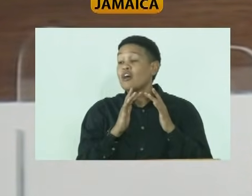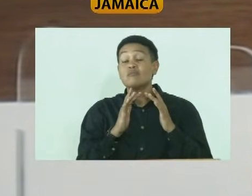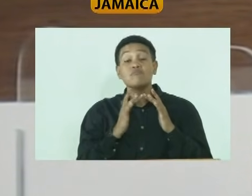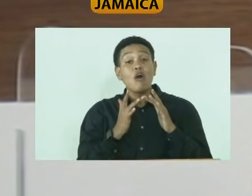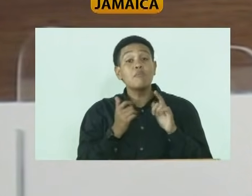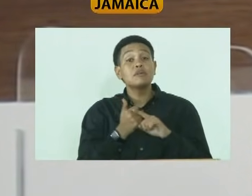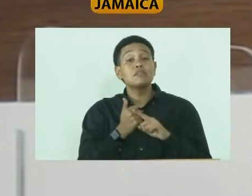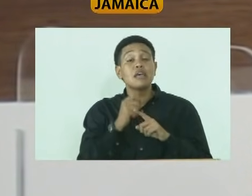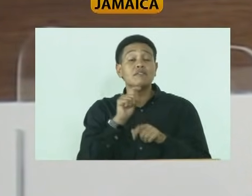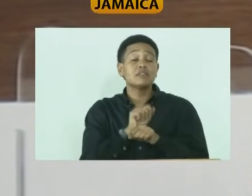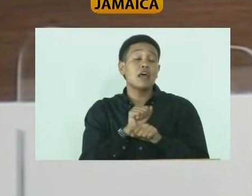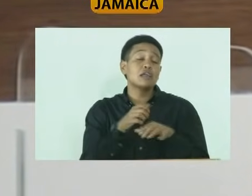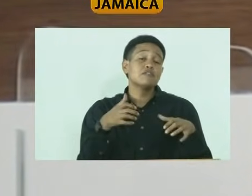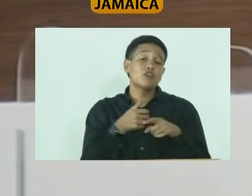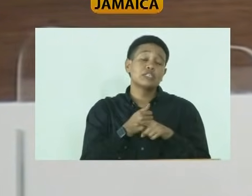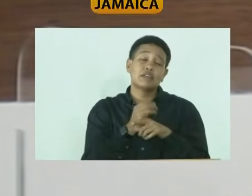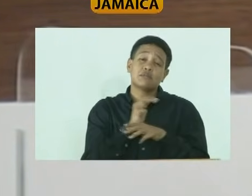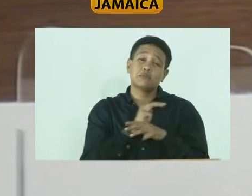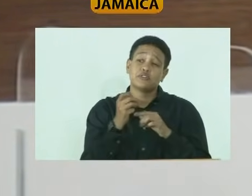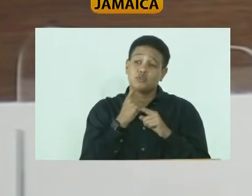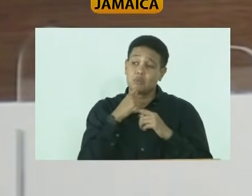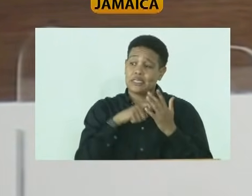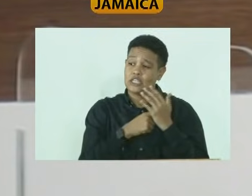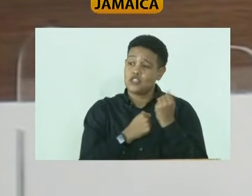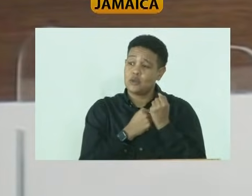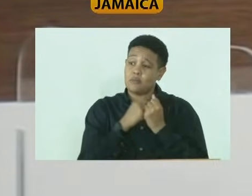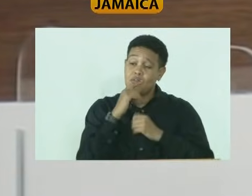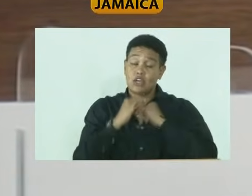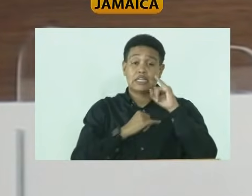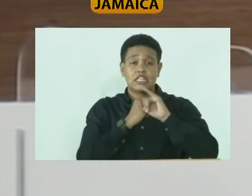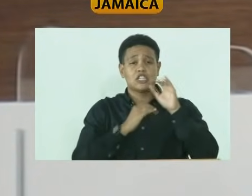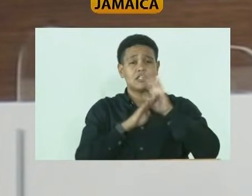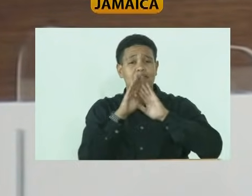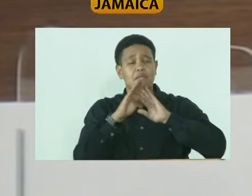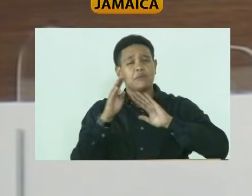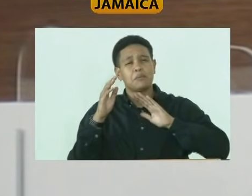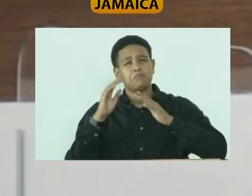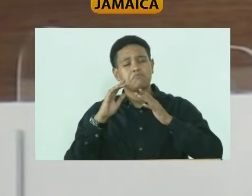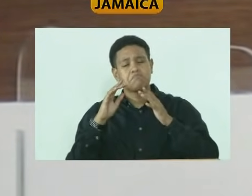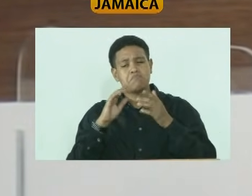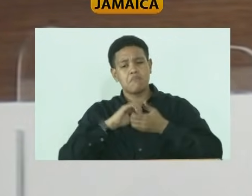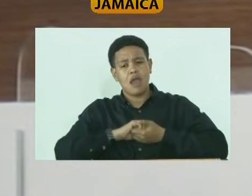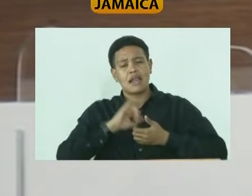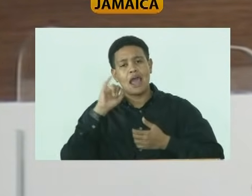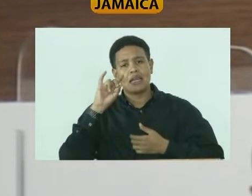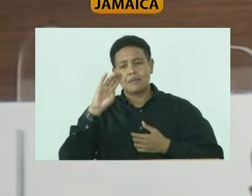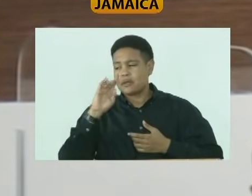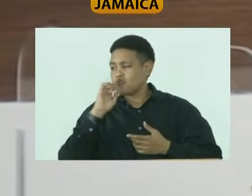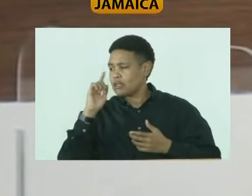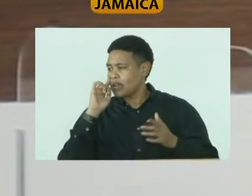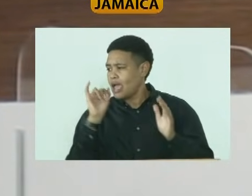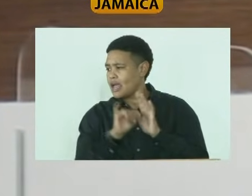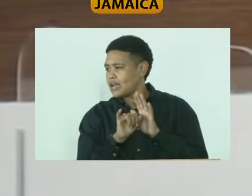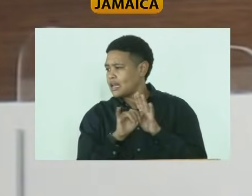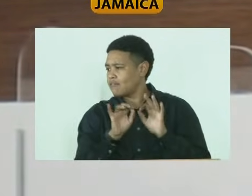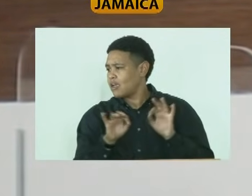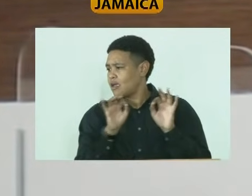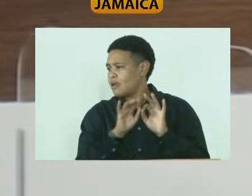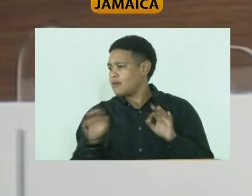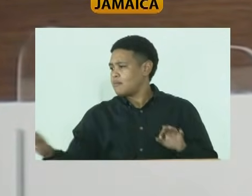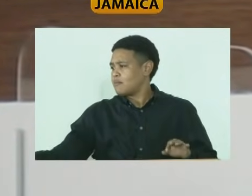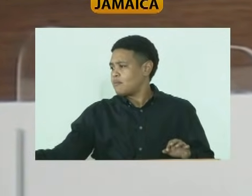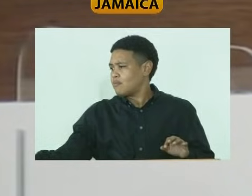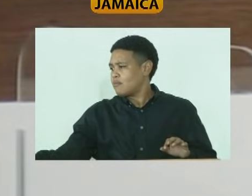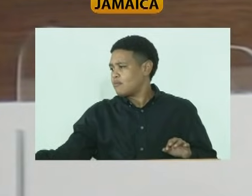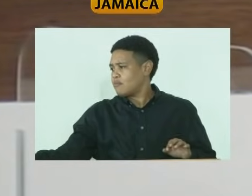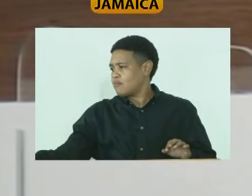support from our international development partner, the Inter-American Development Bank, identified the key inputs elements required to